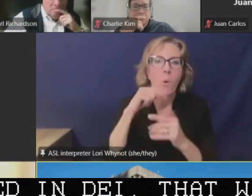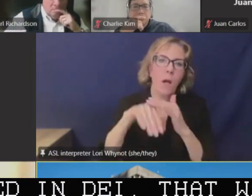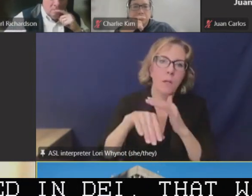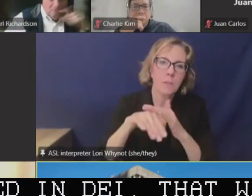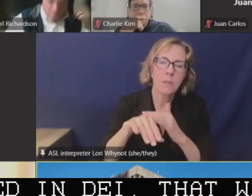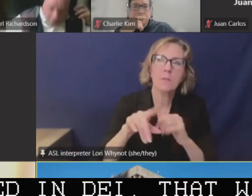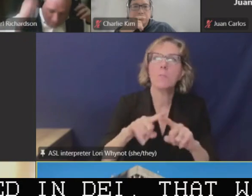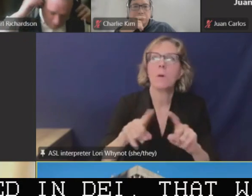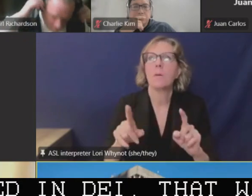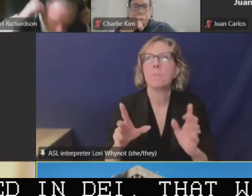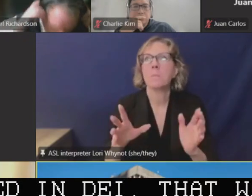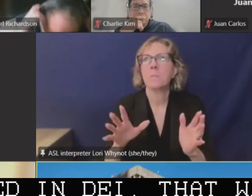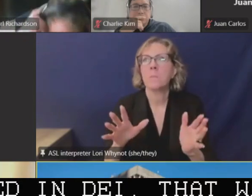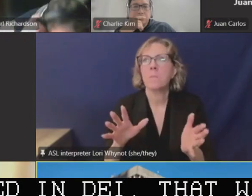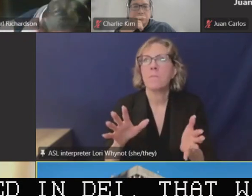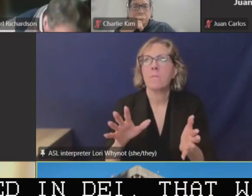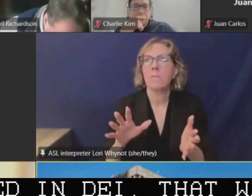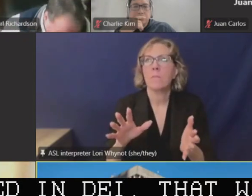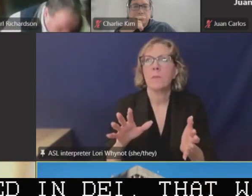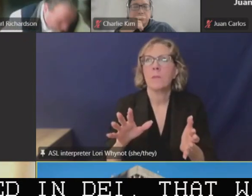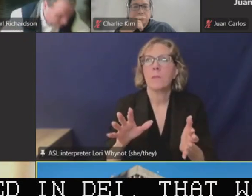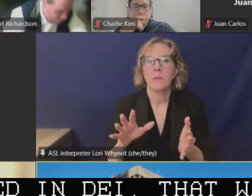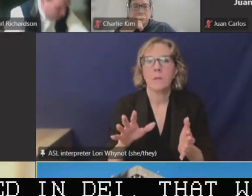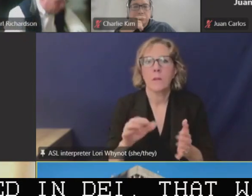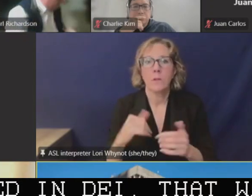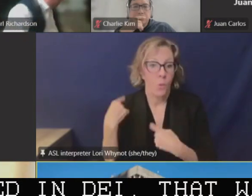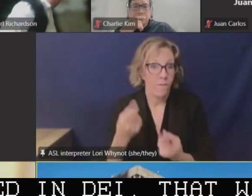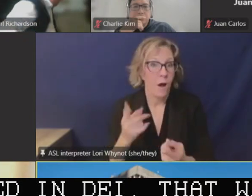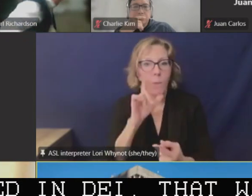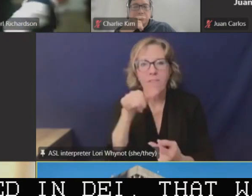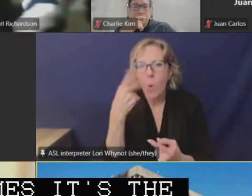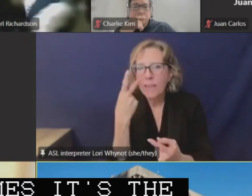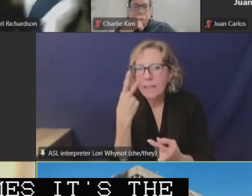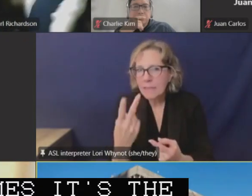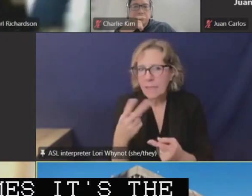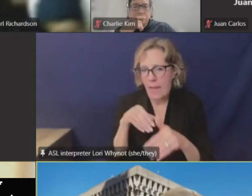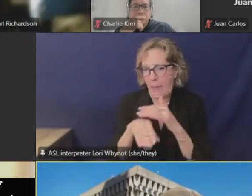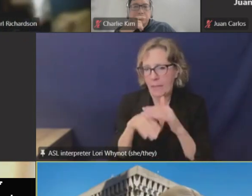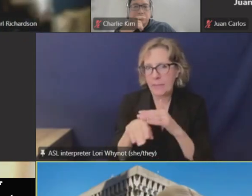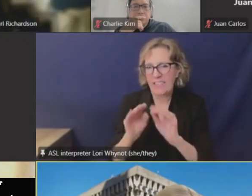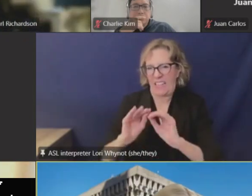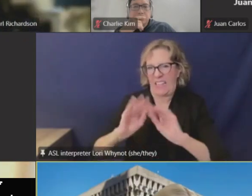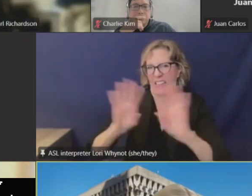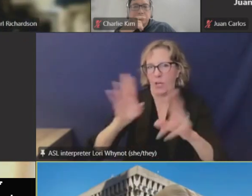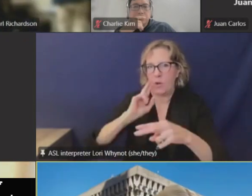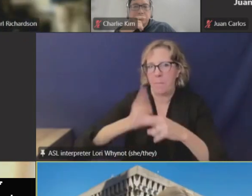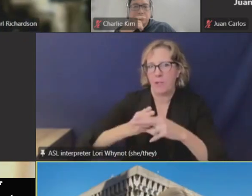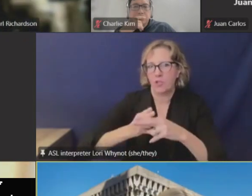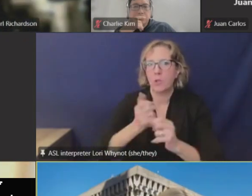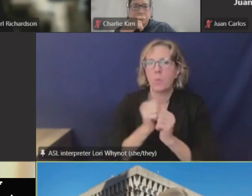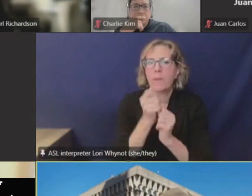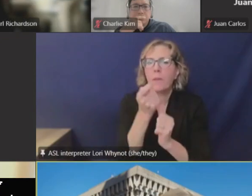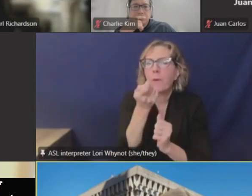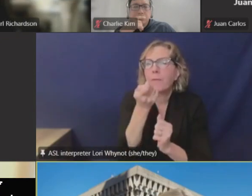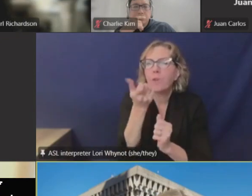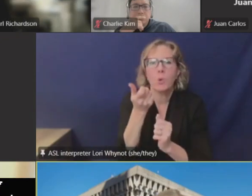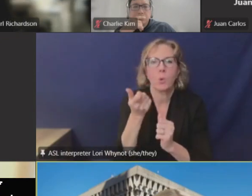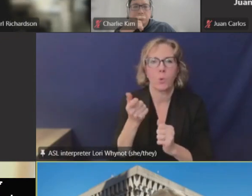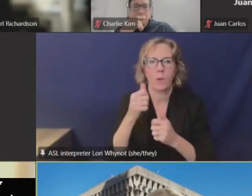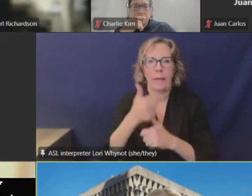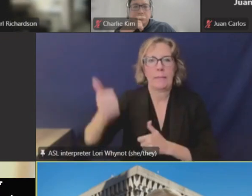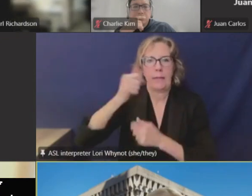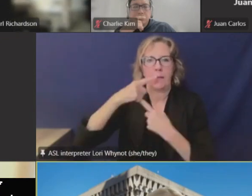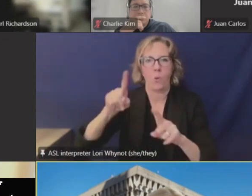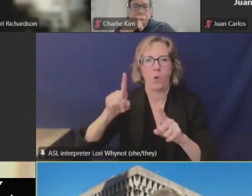but so far we've only seen accessibility explicitly mentioned in a few of the executive orders. It hasn't been